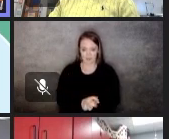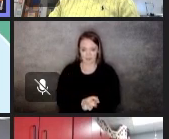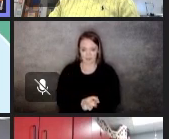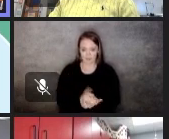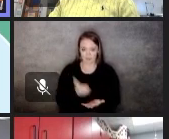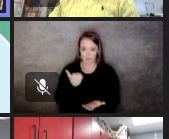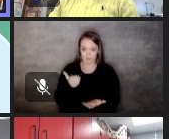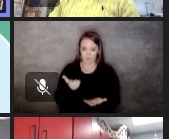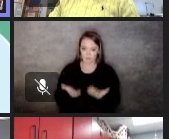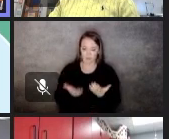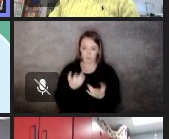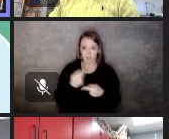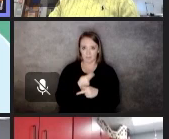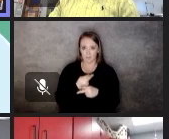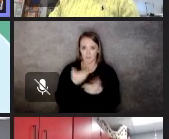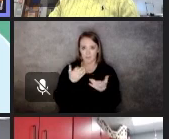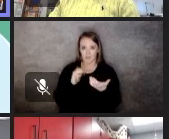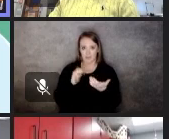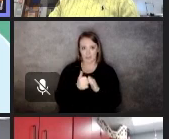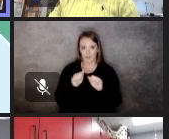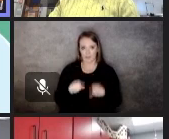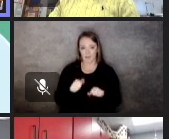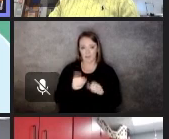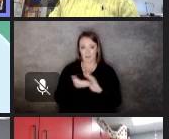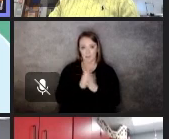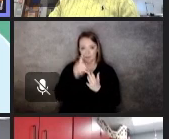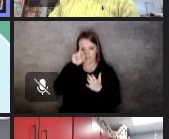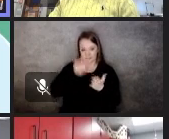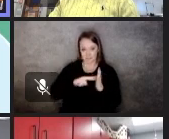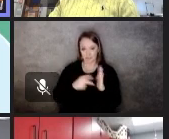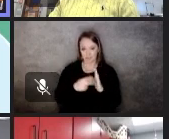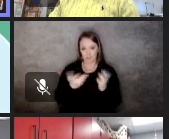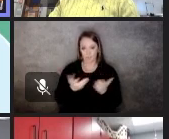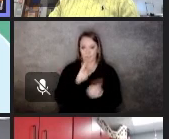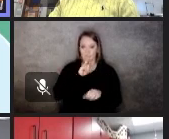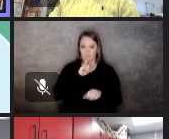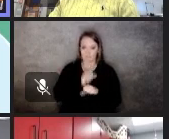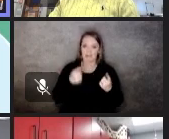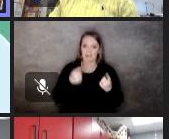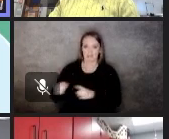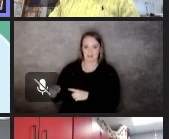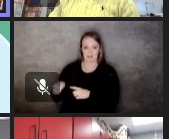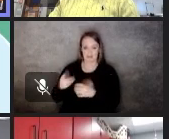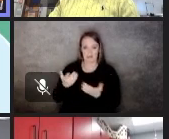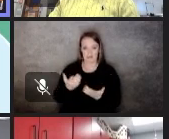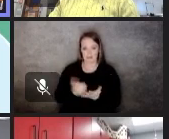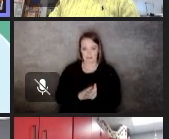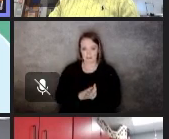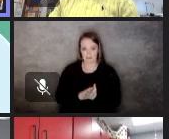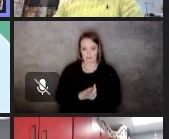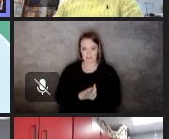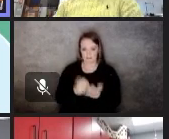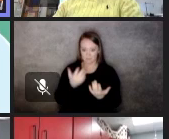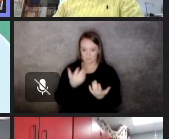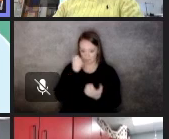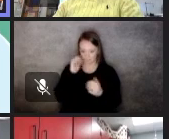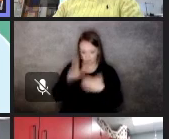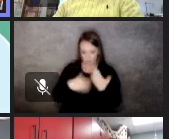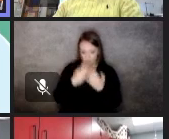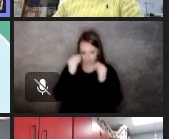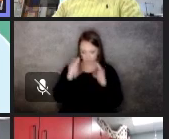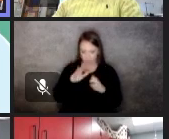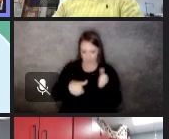figuring out ways for us to be more intentional about what is happening. You know, like you said, you're behind the closed door, and we all are. So, all